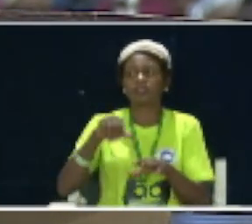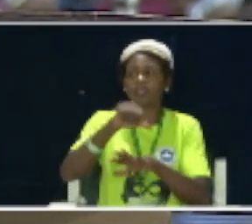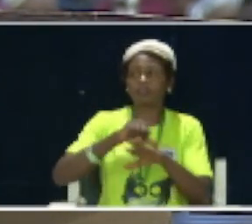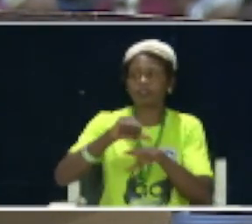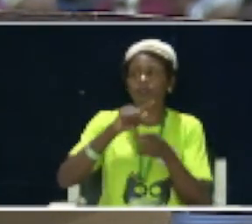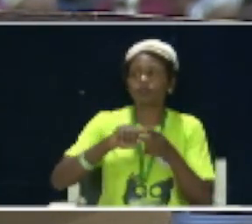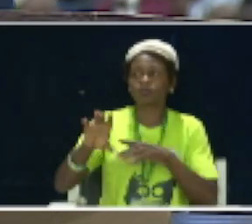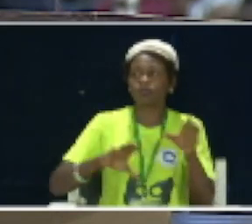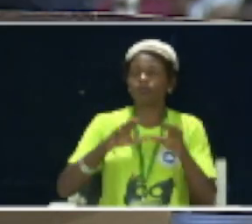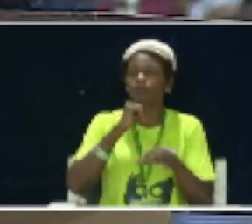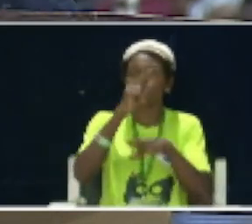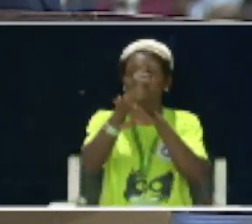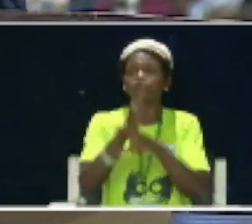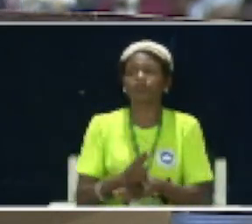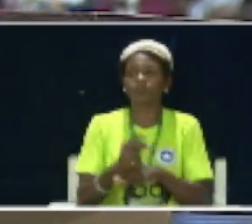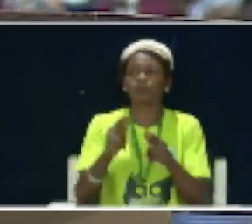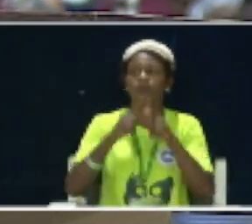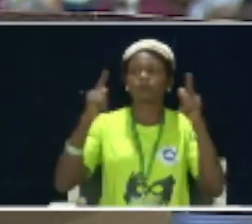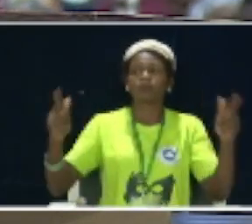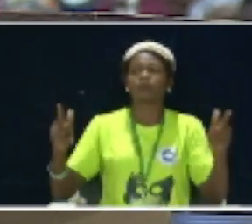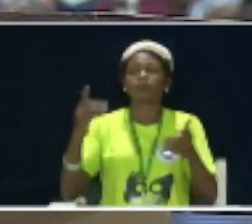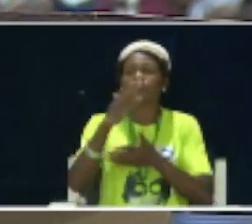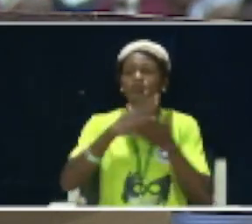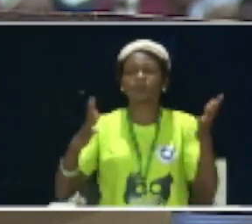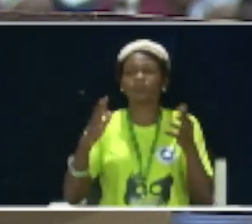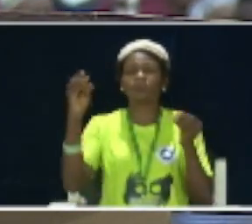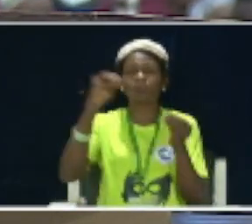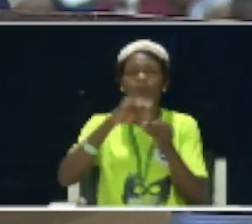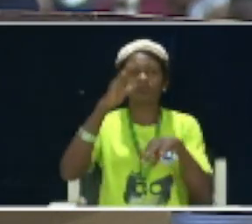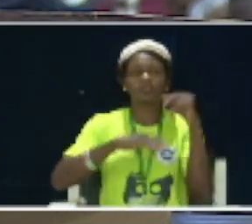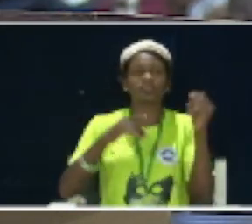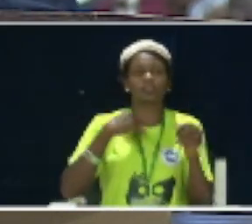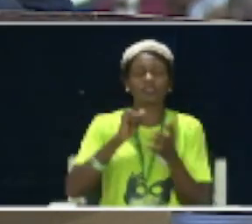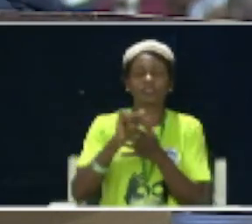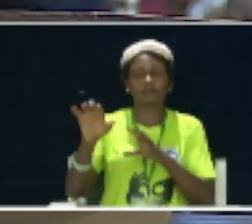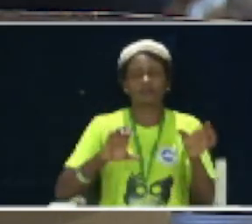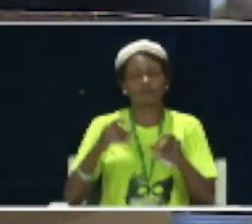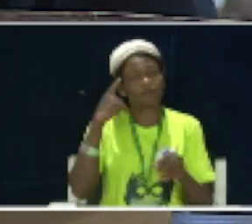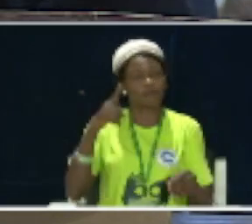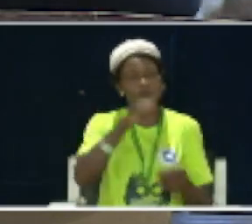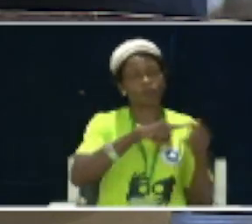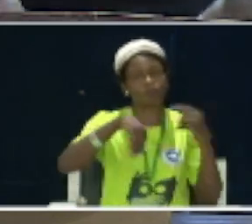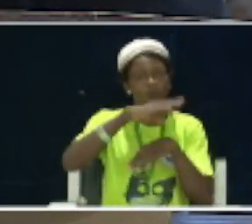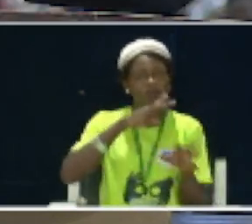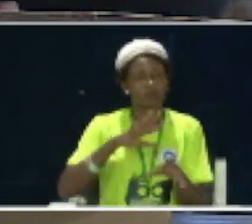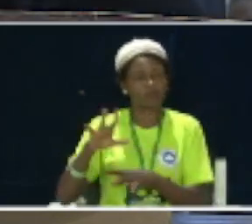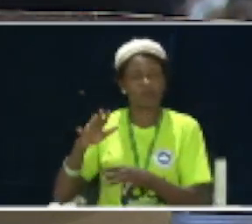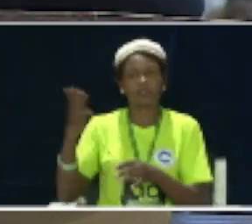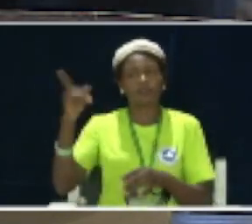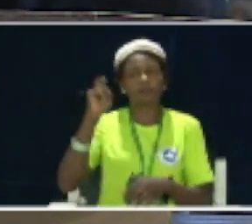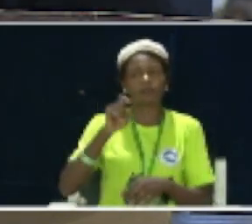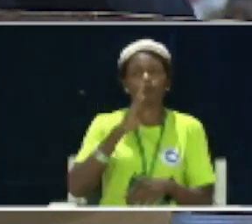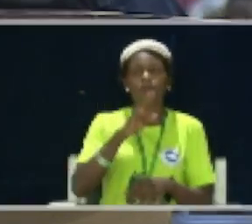do unusual, exceeding something much more than has been done. So for you to overflow, there must be